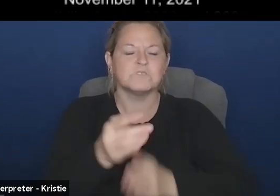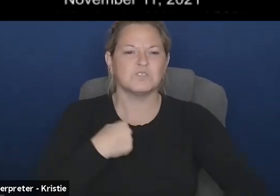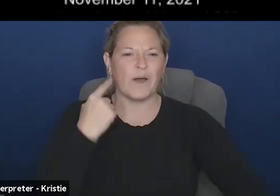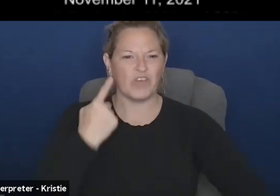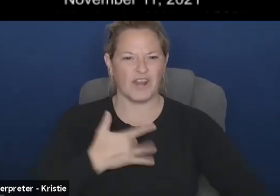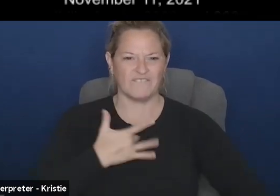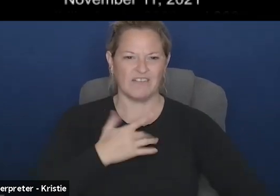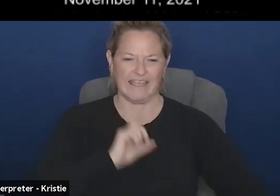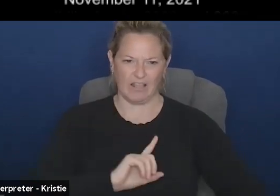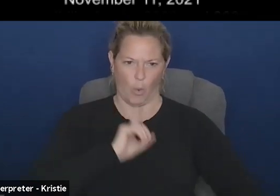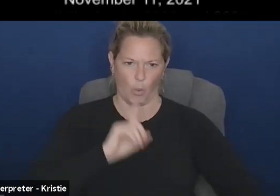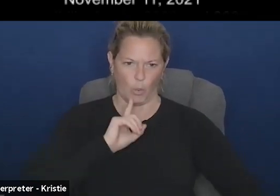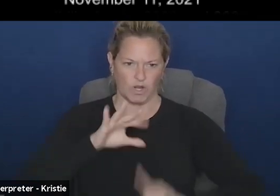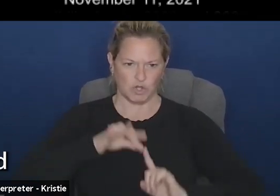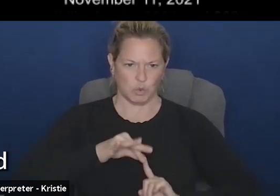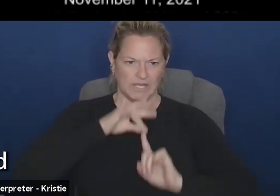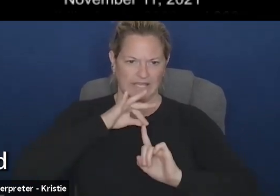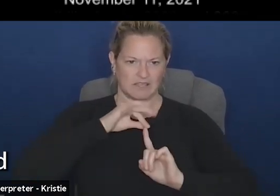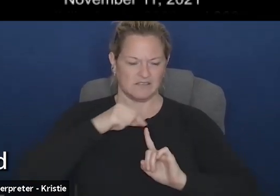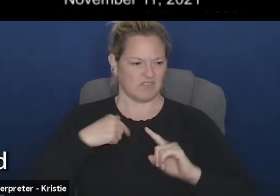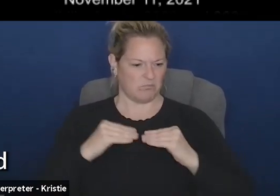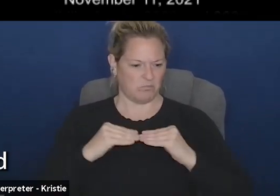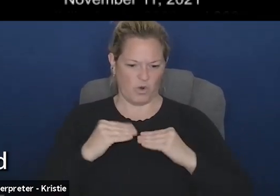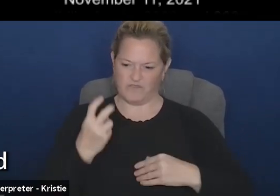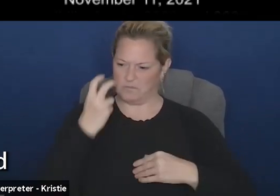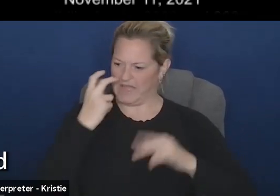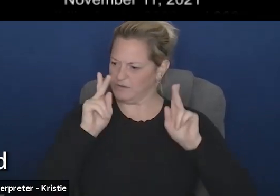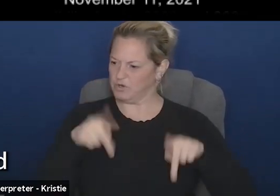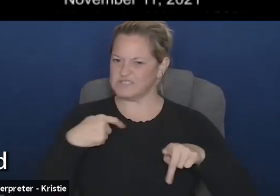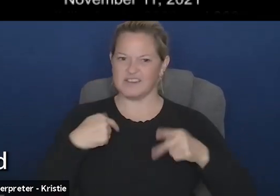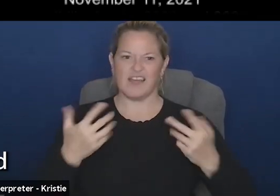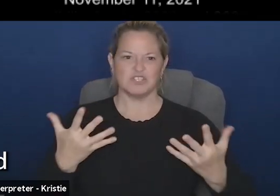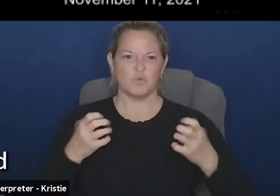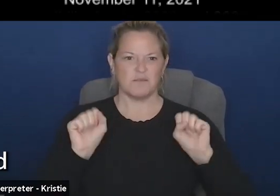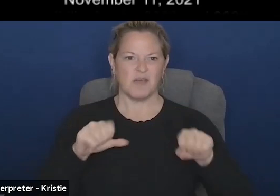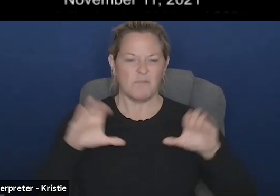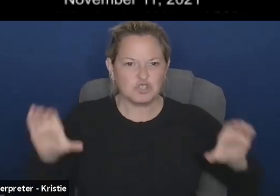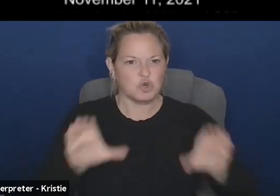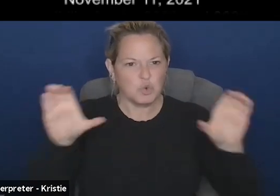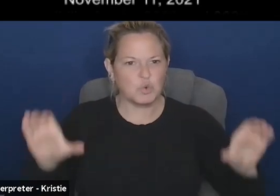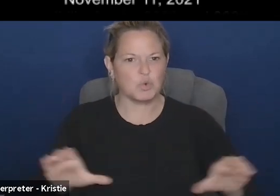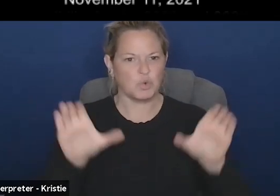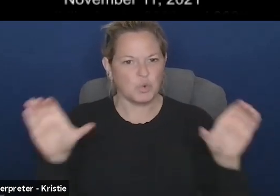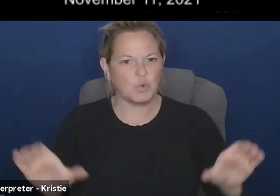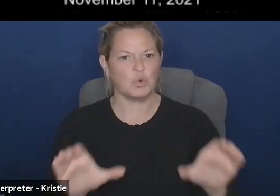of unique in being kind of a blind person who just wanted to do things. And